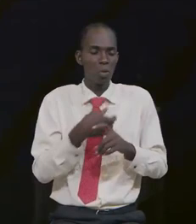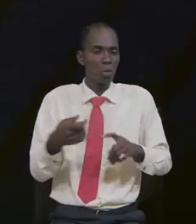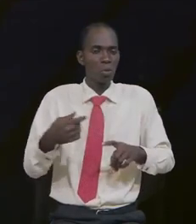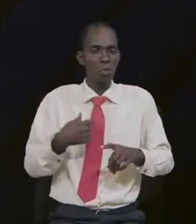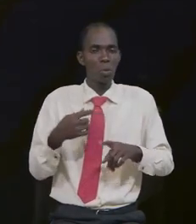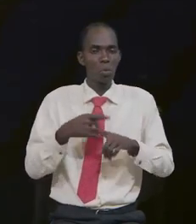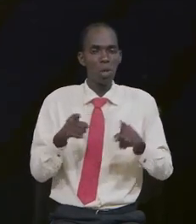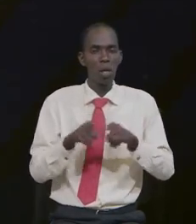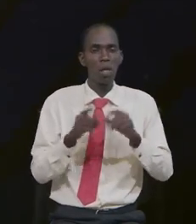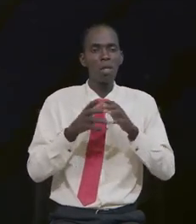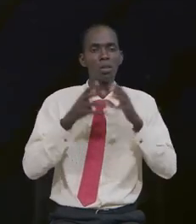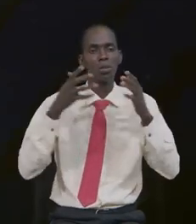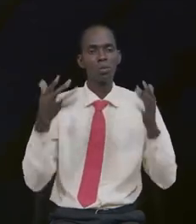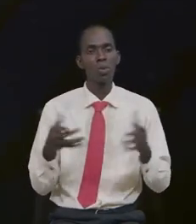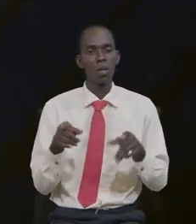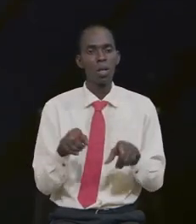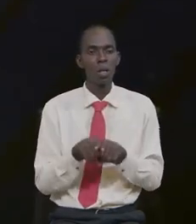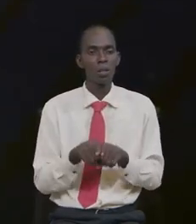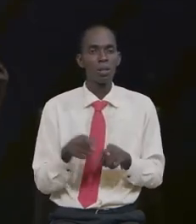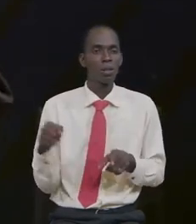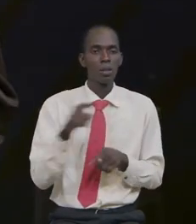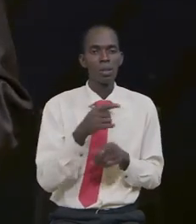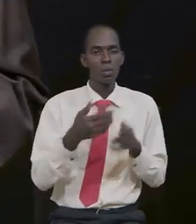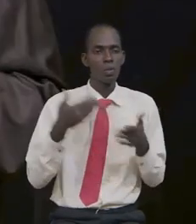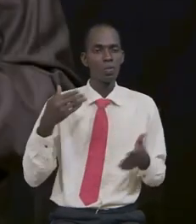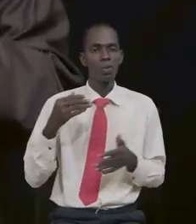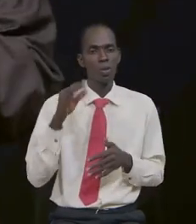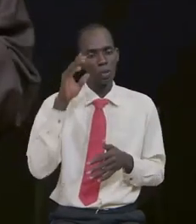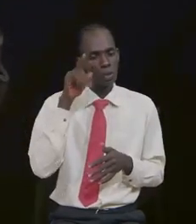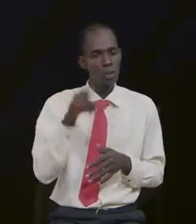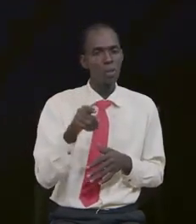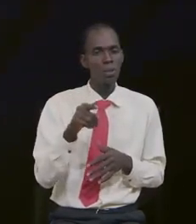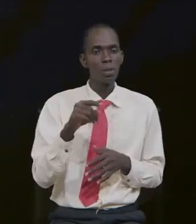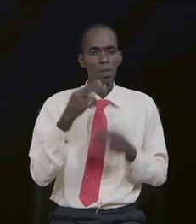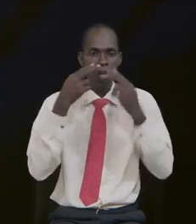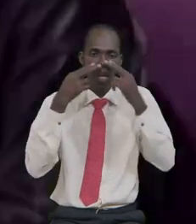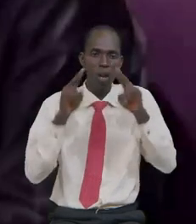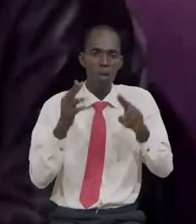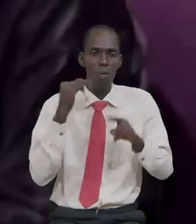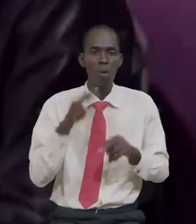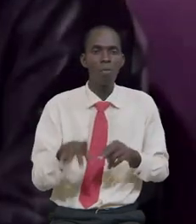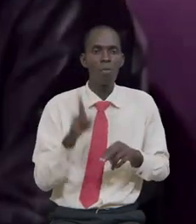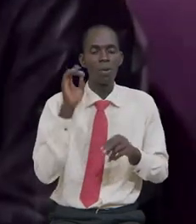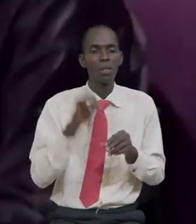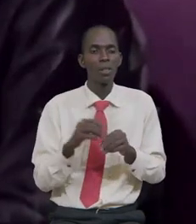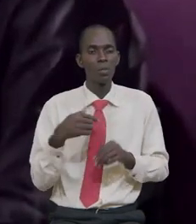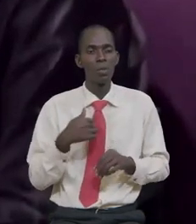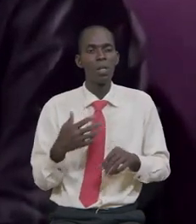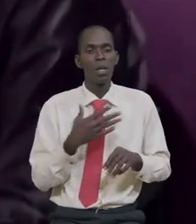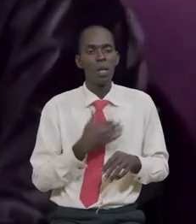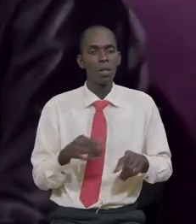him innocency was found in me. And also before thee, O king, have I